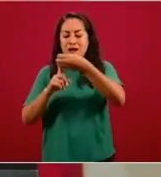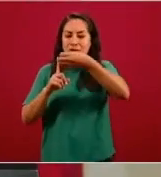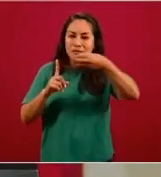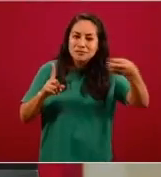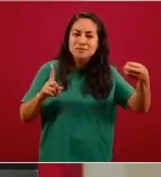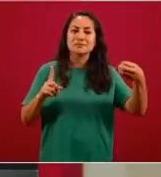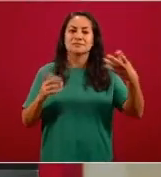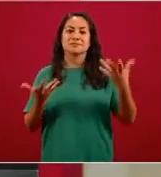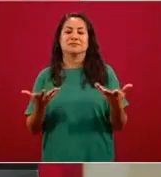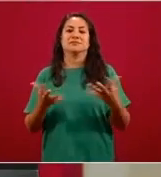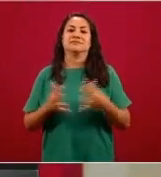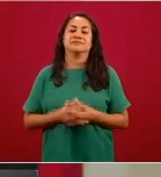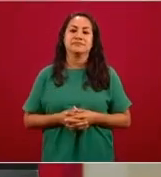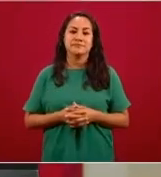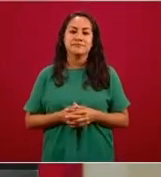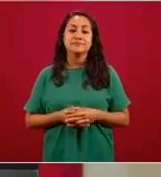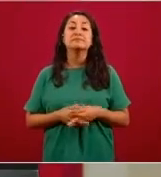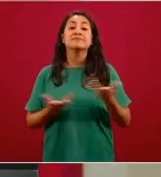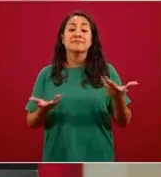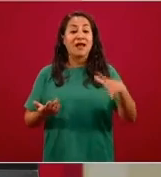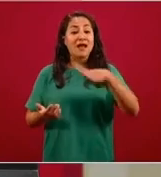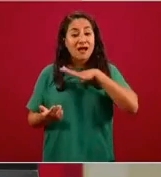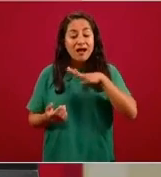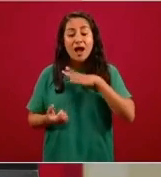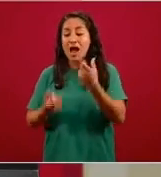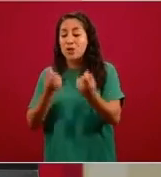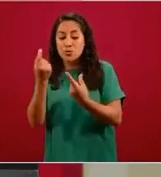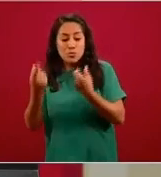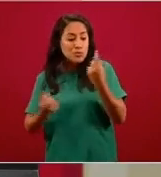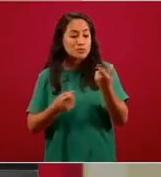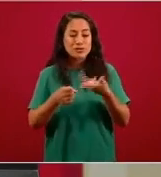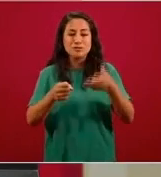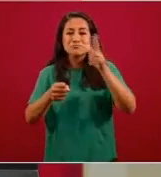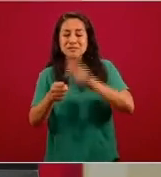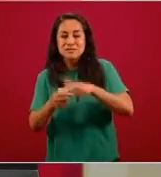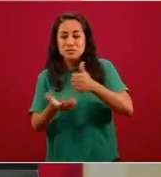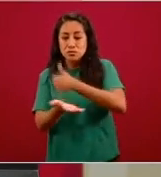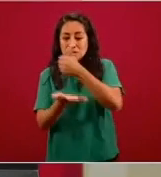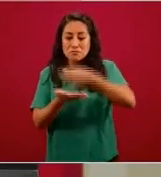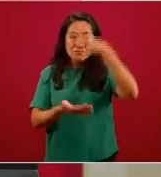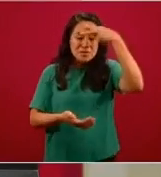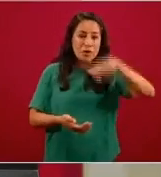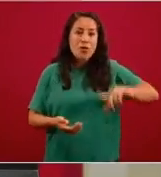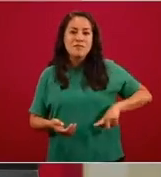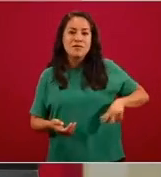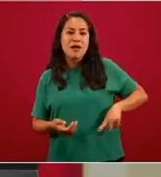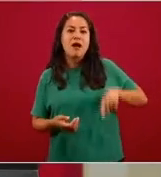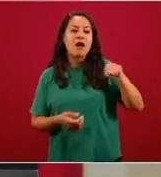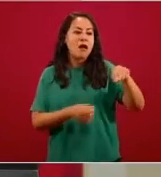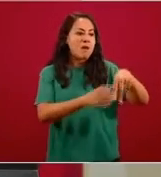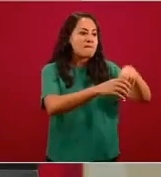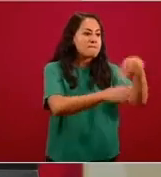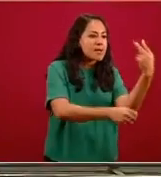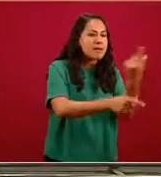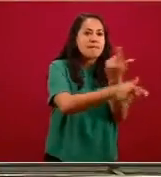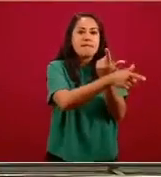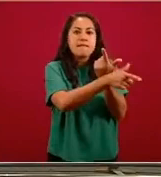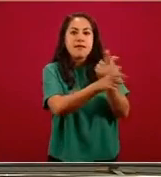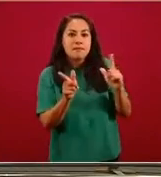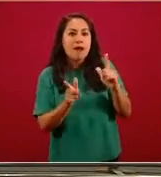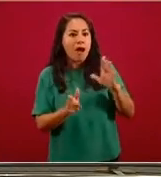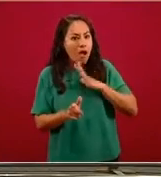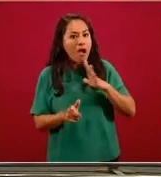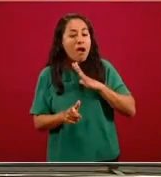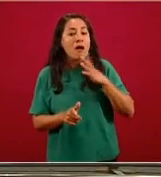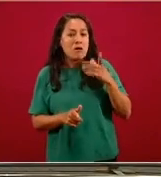on redistributing things. Now we have hospitals in Mexico City that are the government